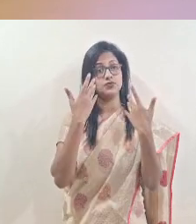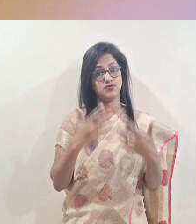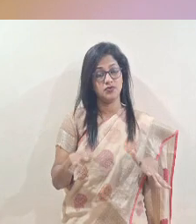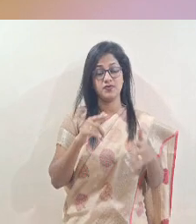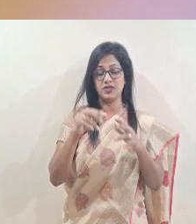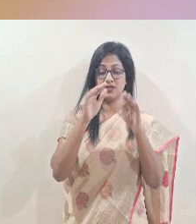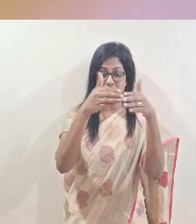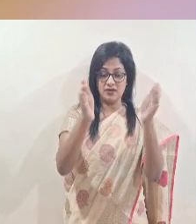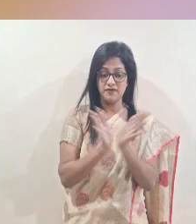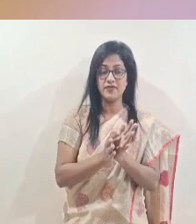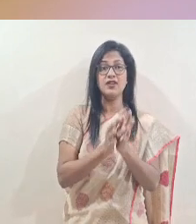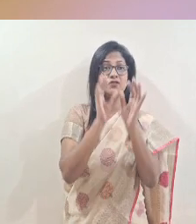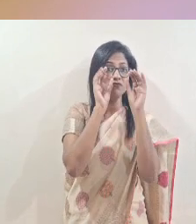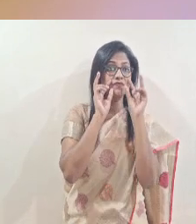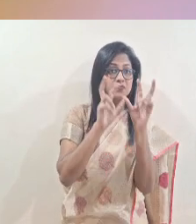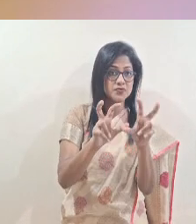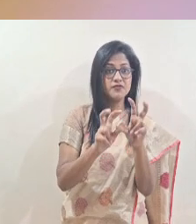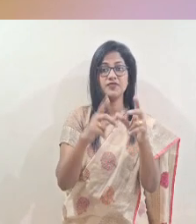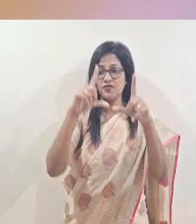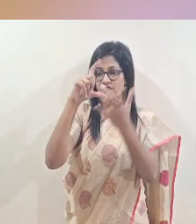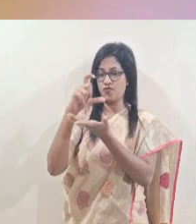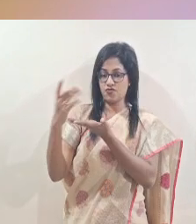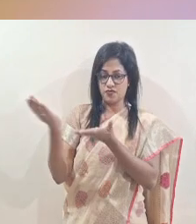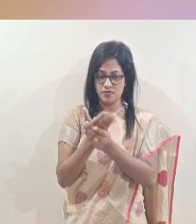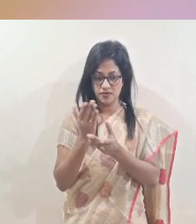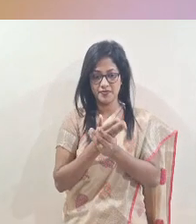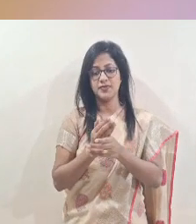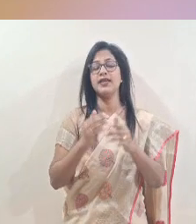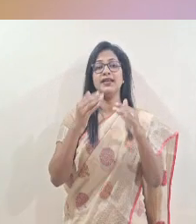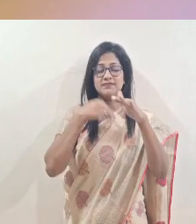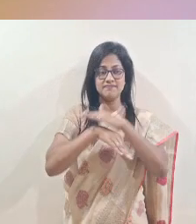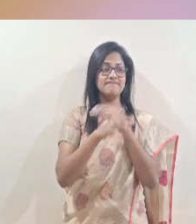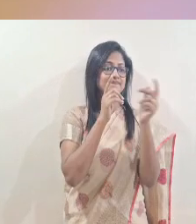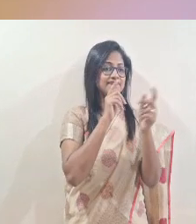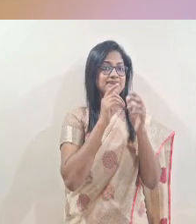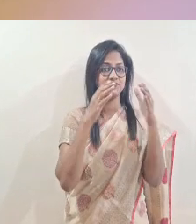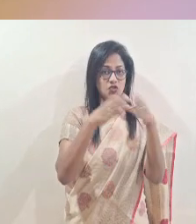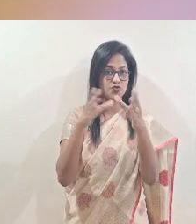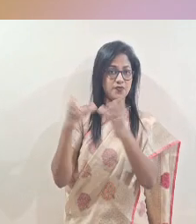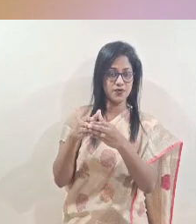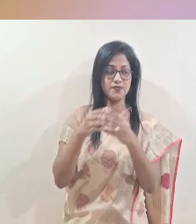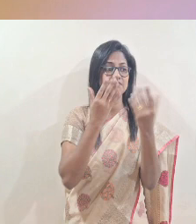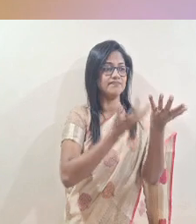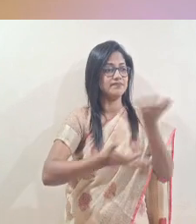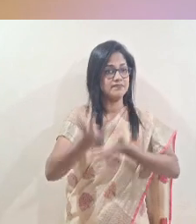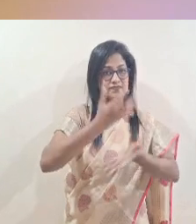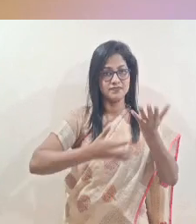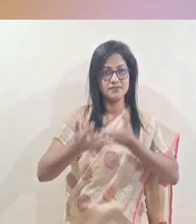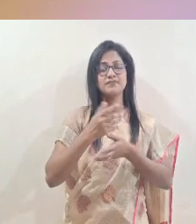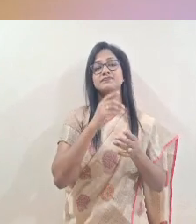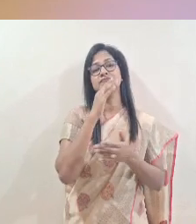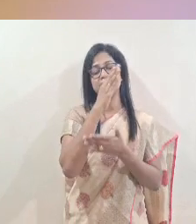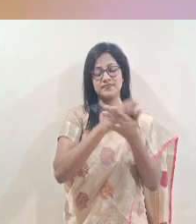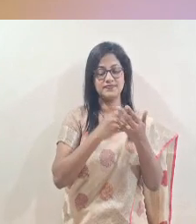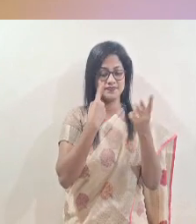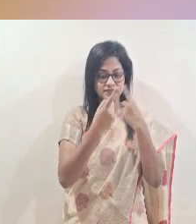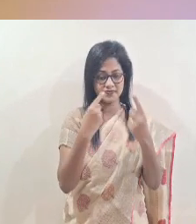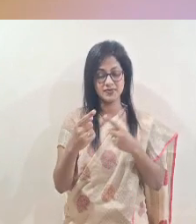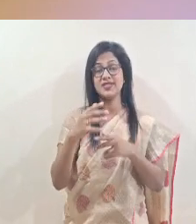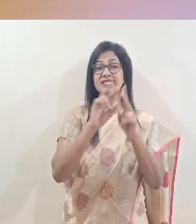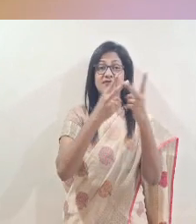did field observations, photo documentation, and semi-structured interviews and 2 group discussions involving the various stakeholders, and also